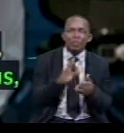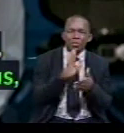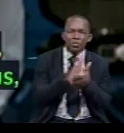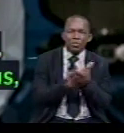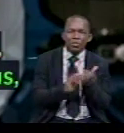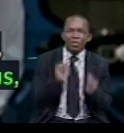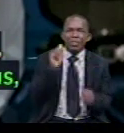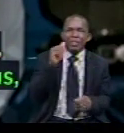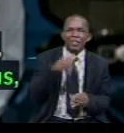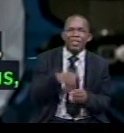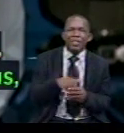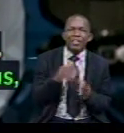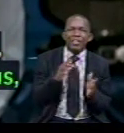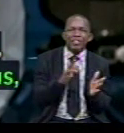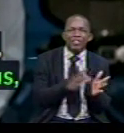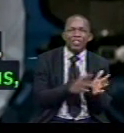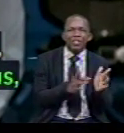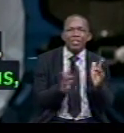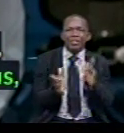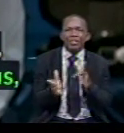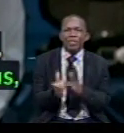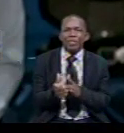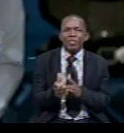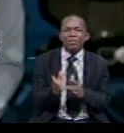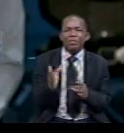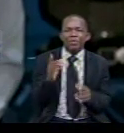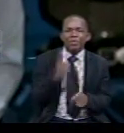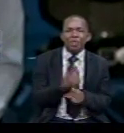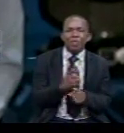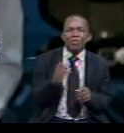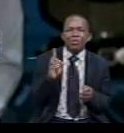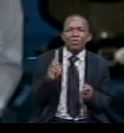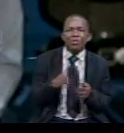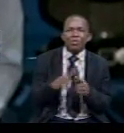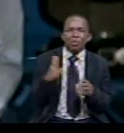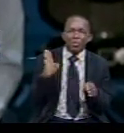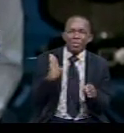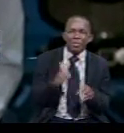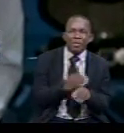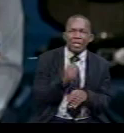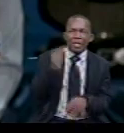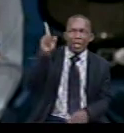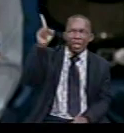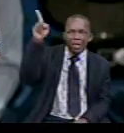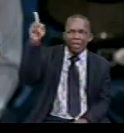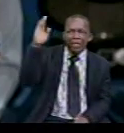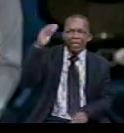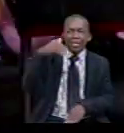Just to tell.